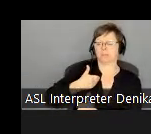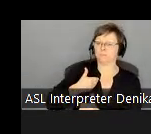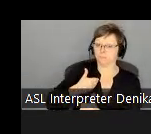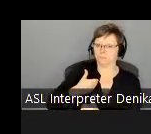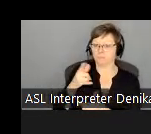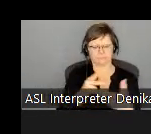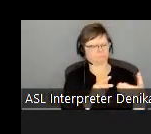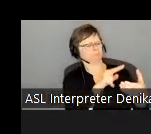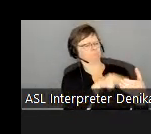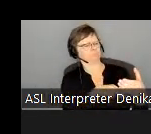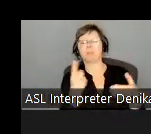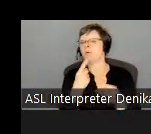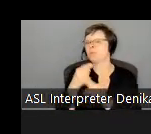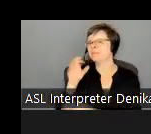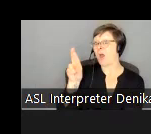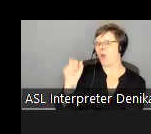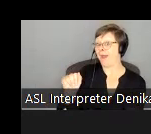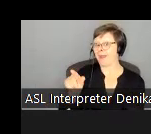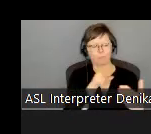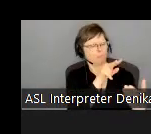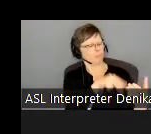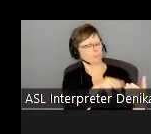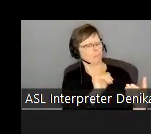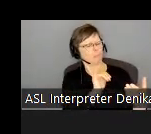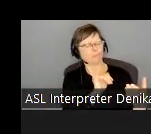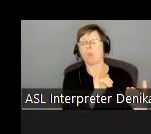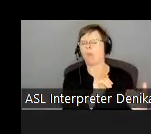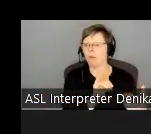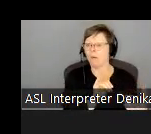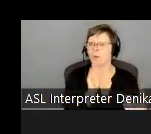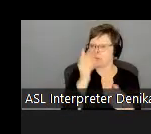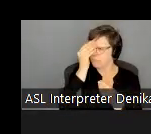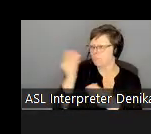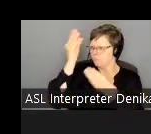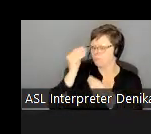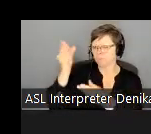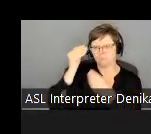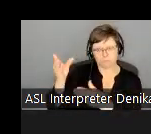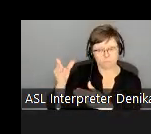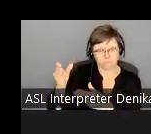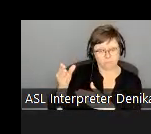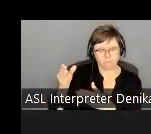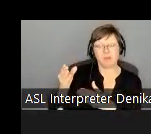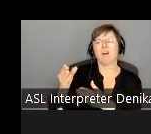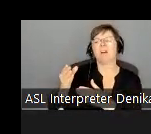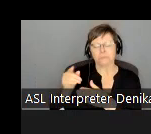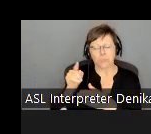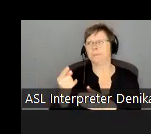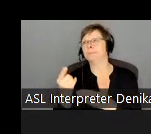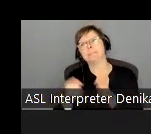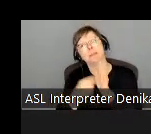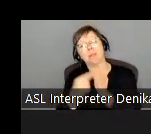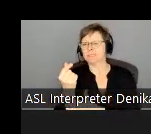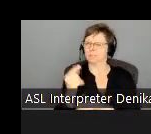from CRA. So they're going to send you out information, and there's variations in this. So